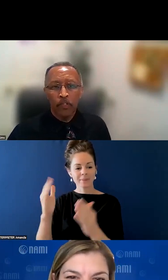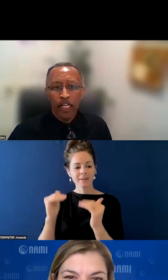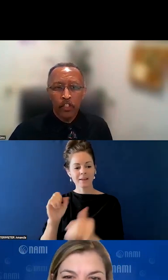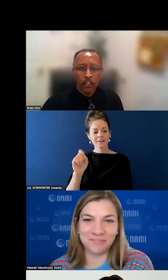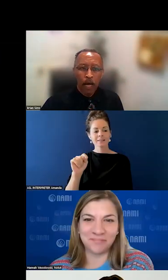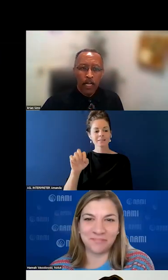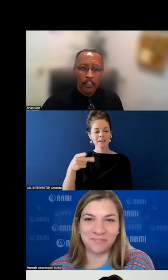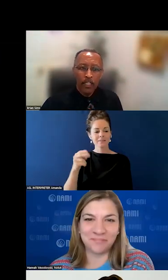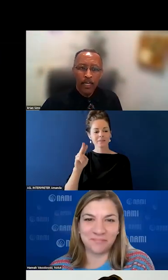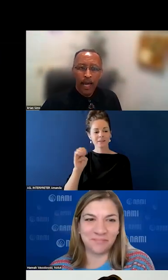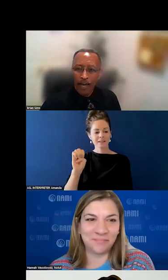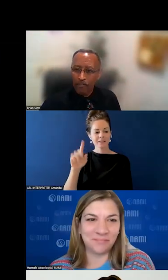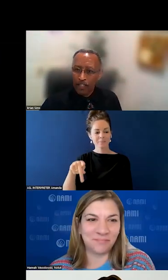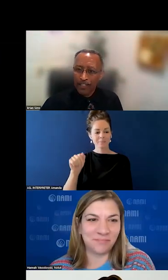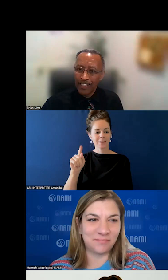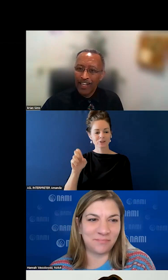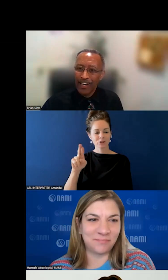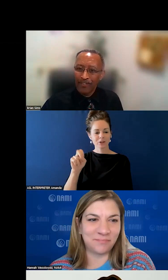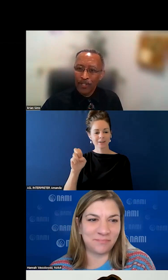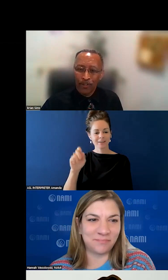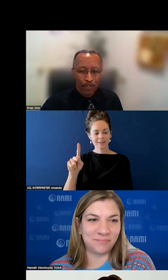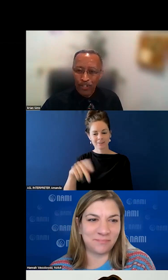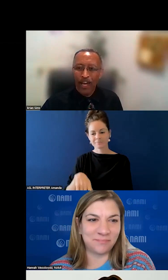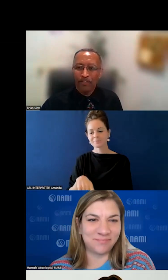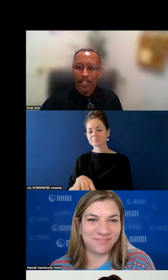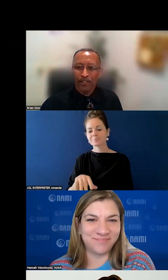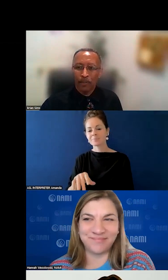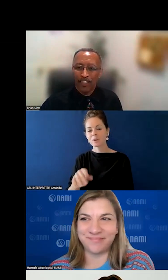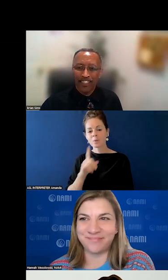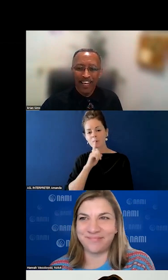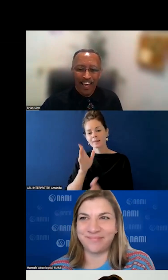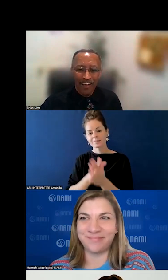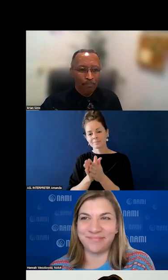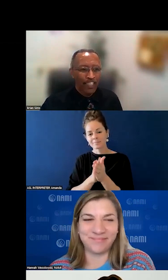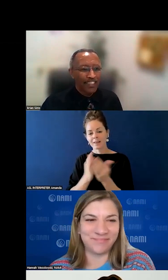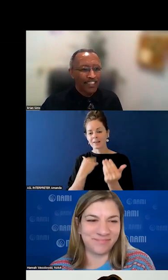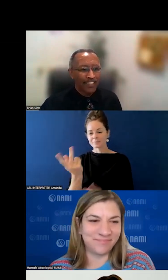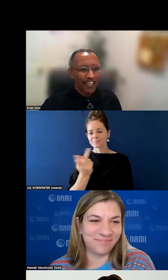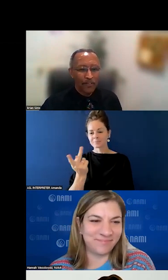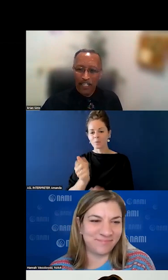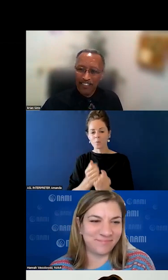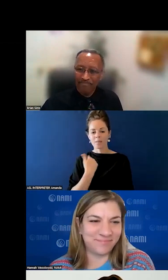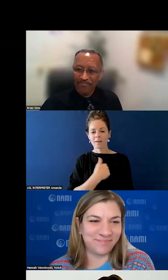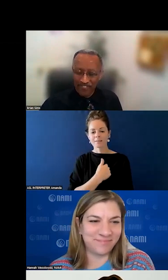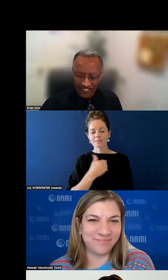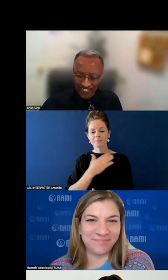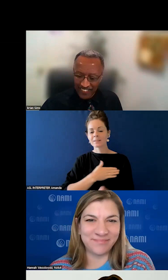Government Relations, Policy, and Advocacy. And we are thrilled to have you guys with us, and please take it